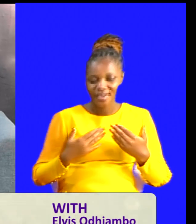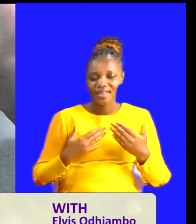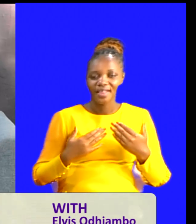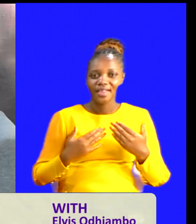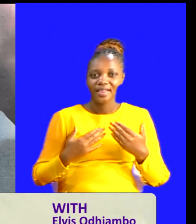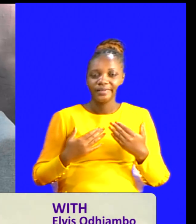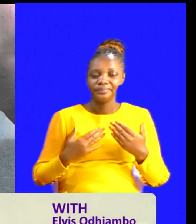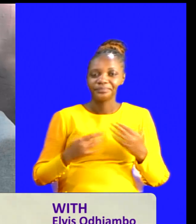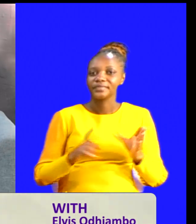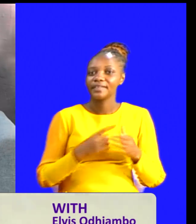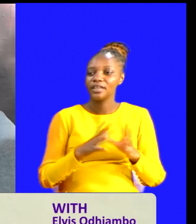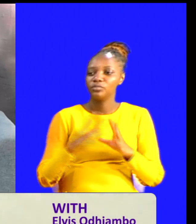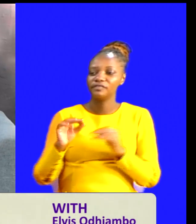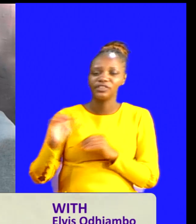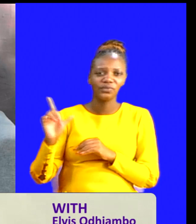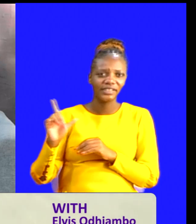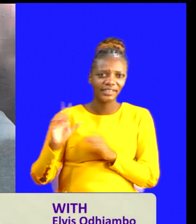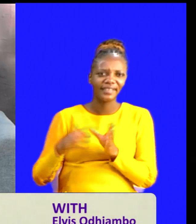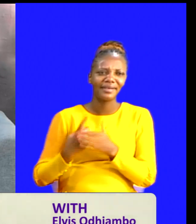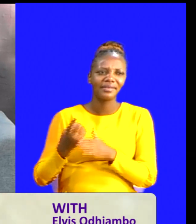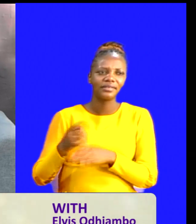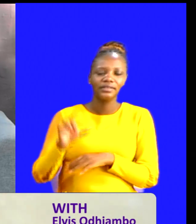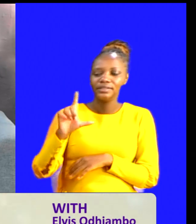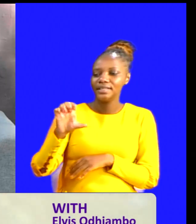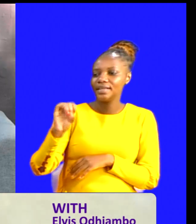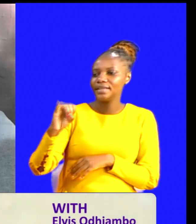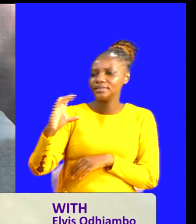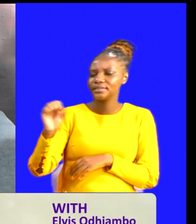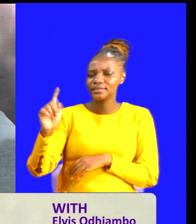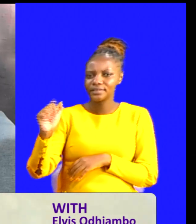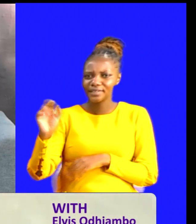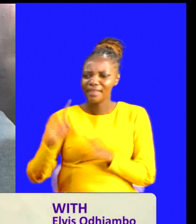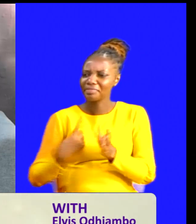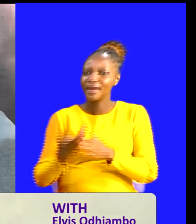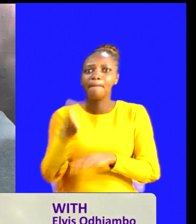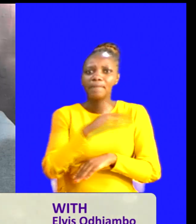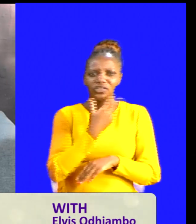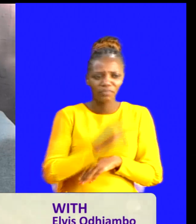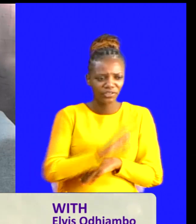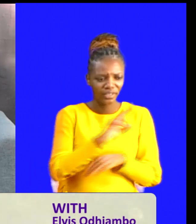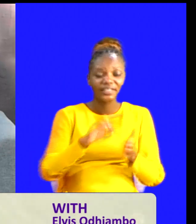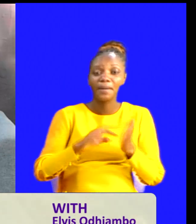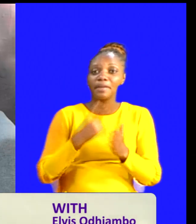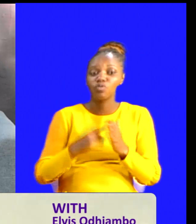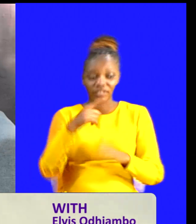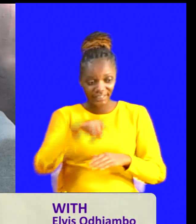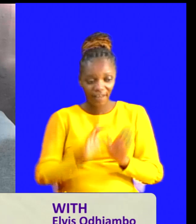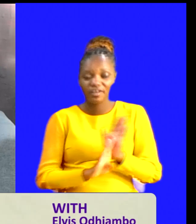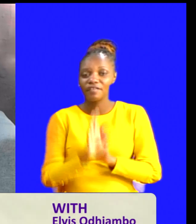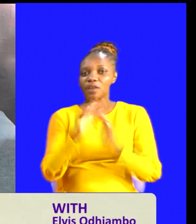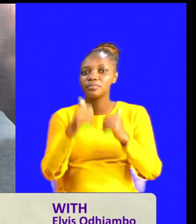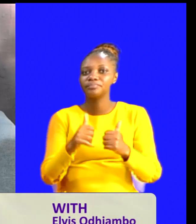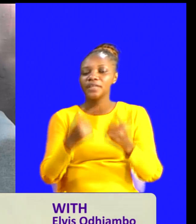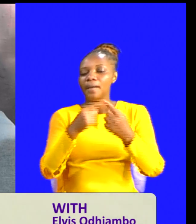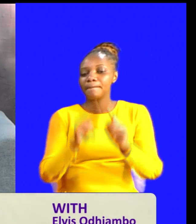from United, then moved to Leicester, now back to United. He has developed individually as well as a player. It's just unfortunate that he went to a club